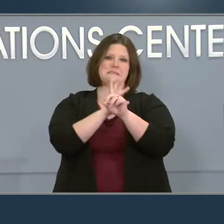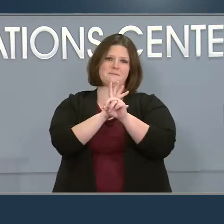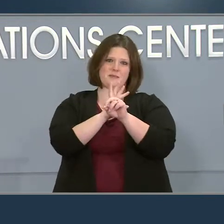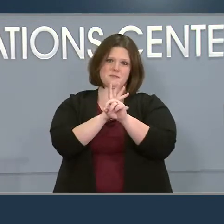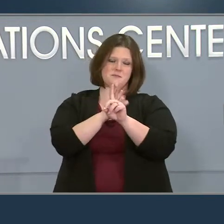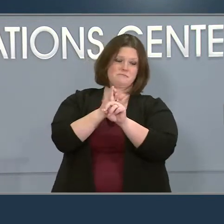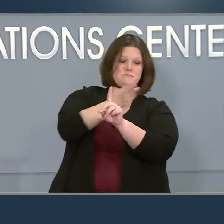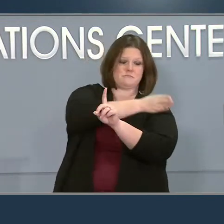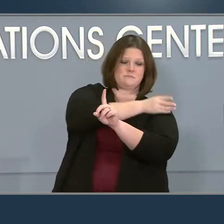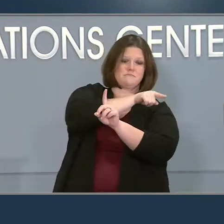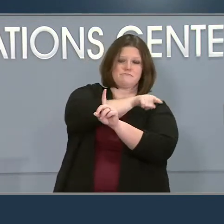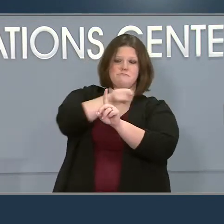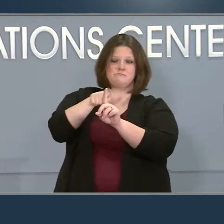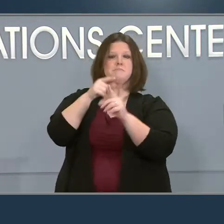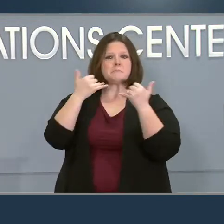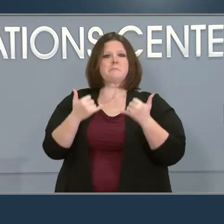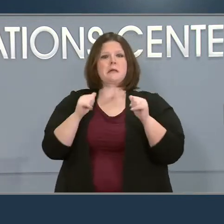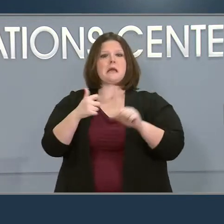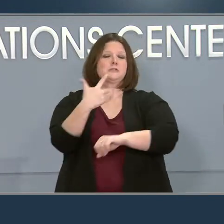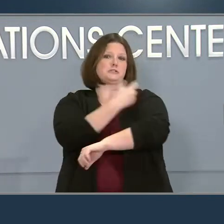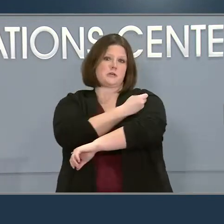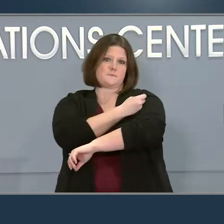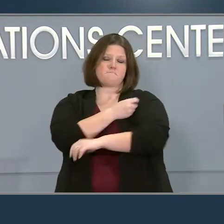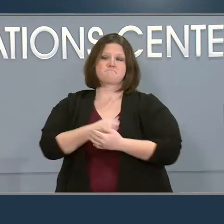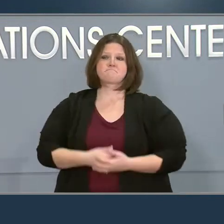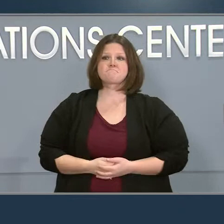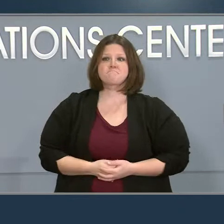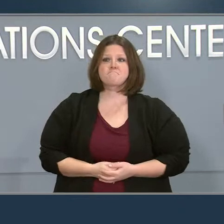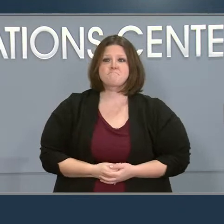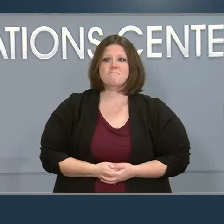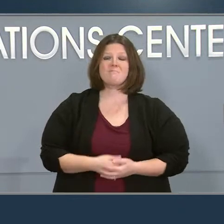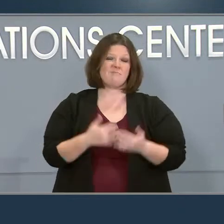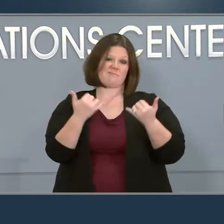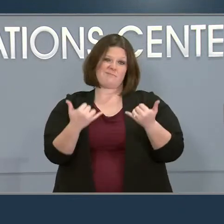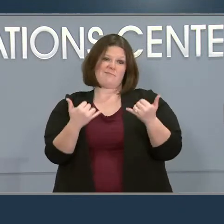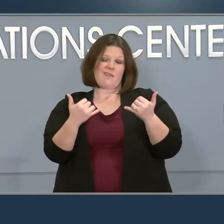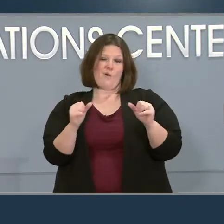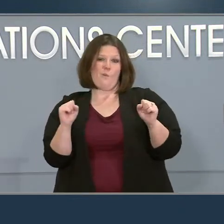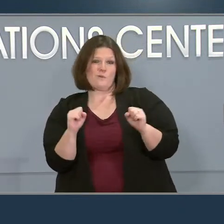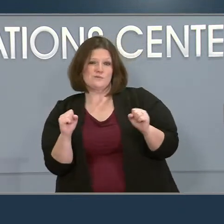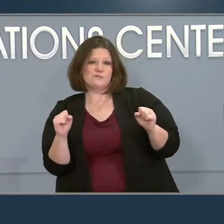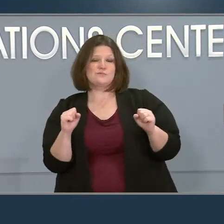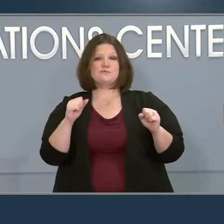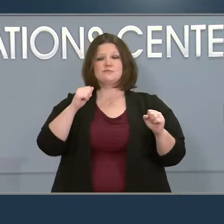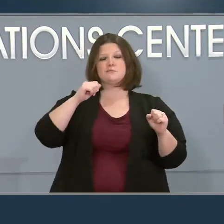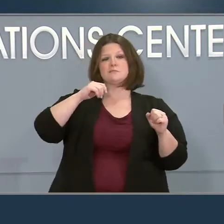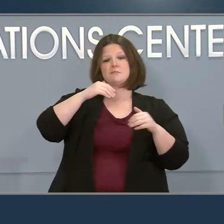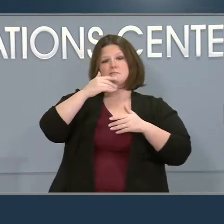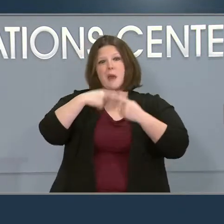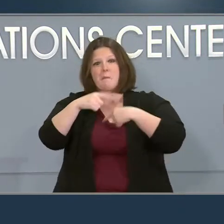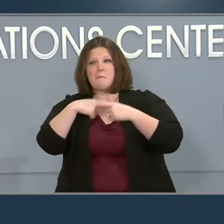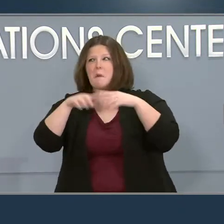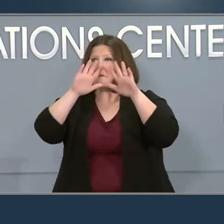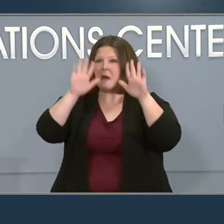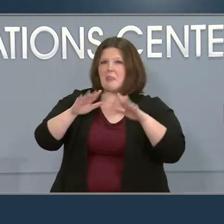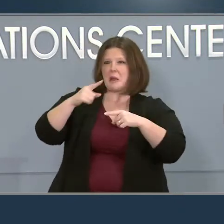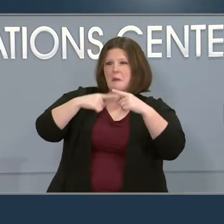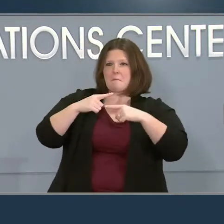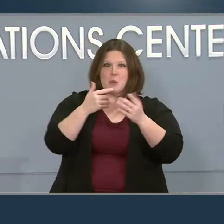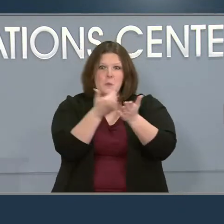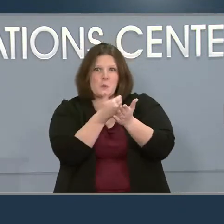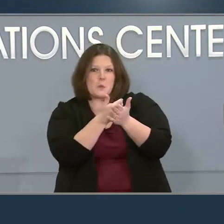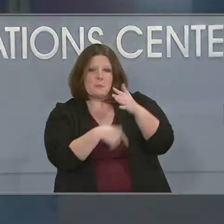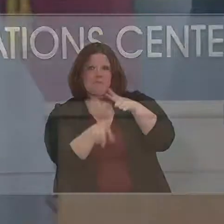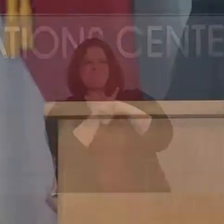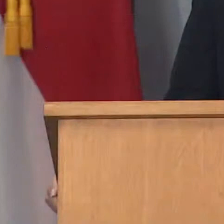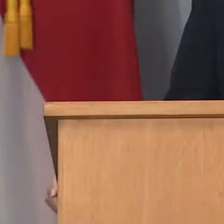weather, and this potential of a new variant approaching, you should not put off getting your booster. Now, before I wrap